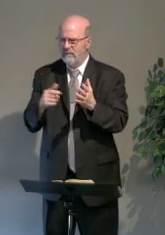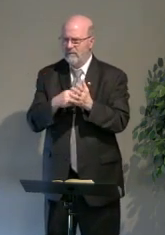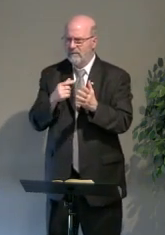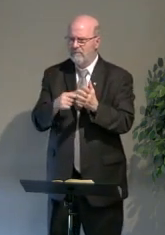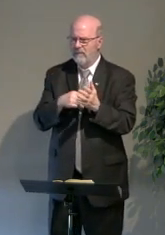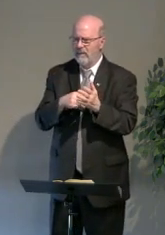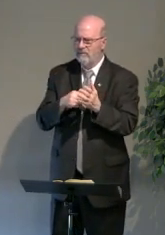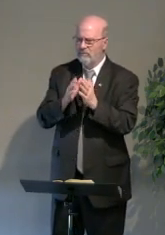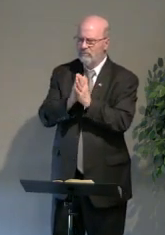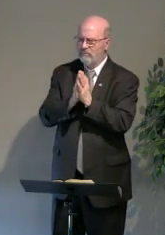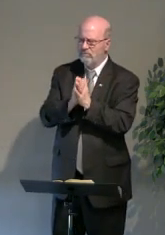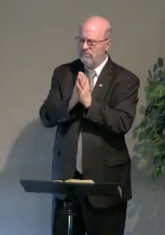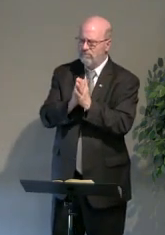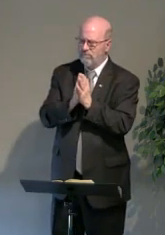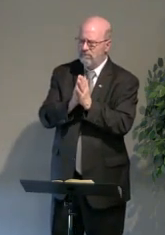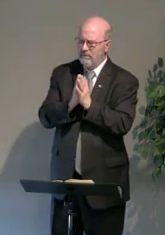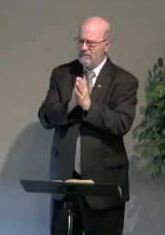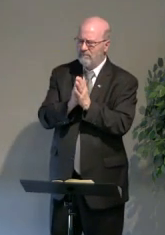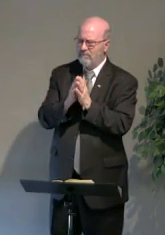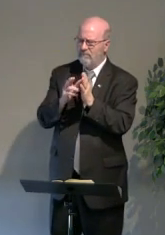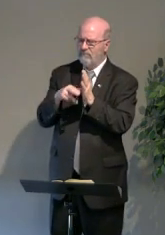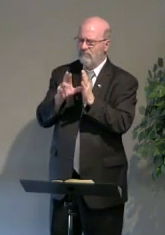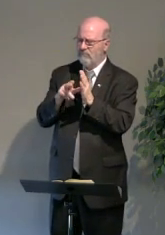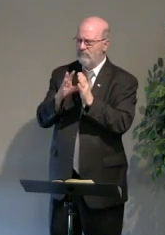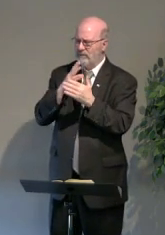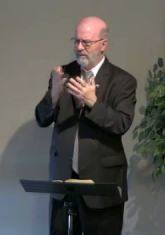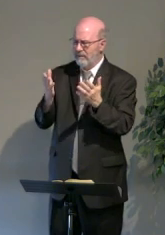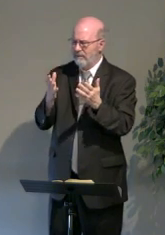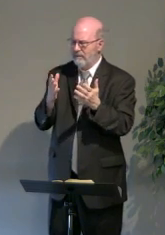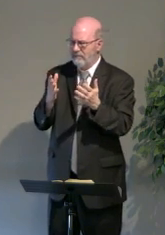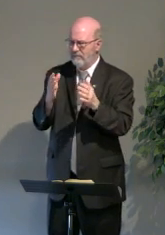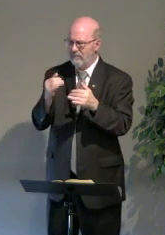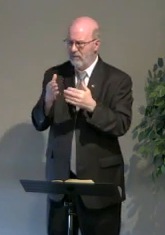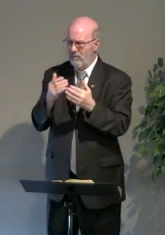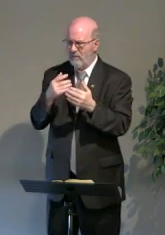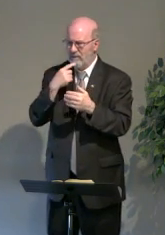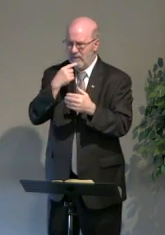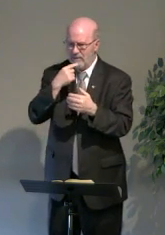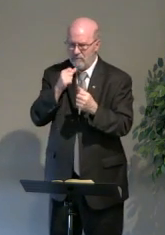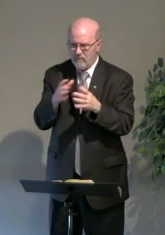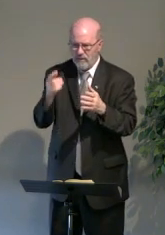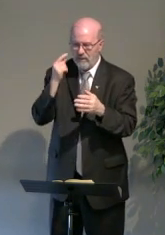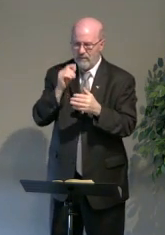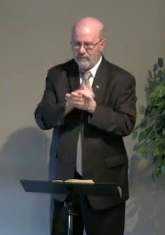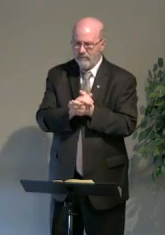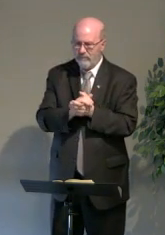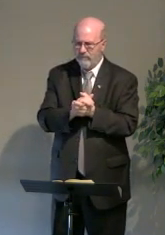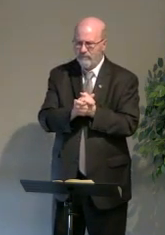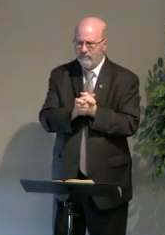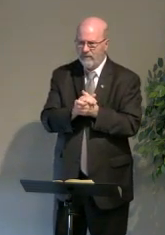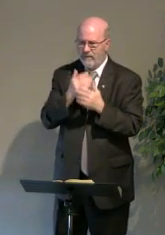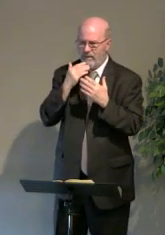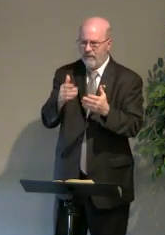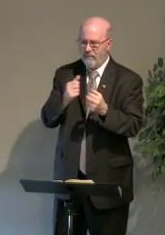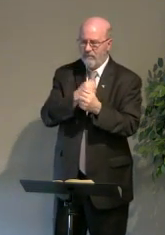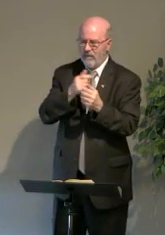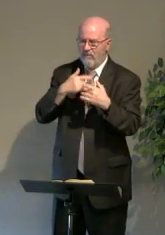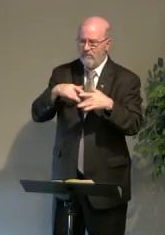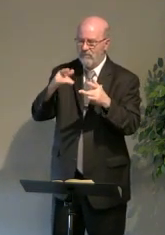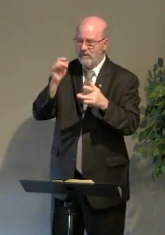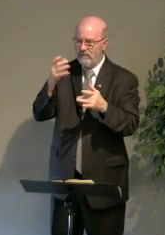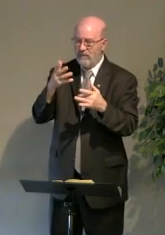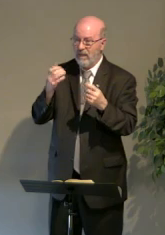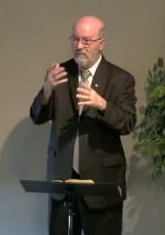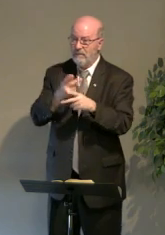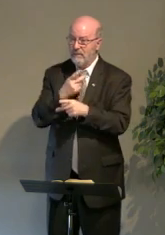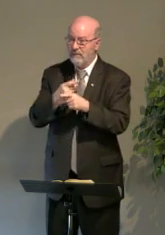sometimes when we're praying, we sort of rehearse certain statements and we just almost say them without even thinking. Thank you for your love, mercy, and grace.